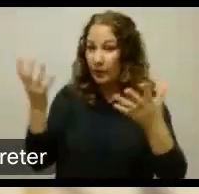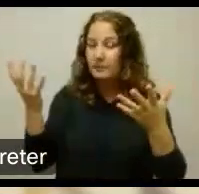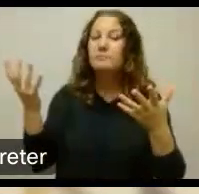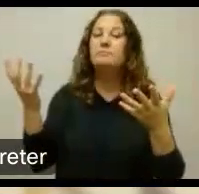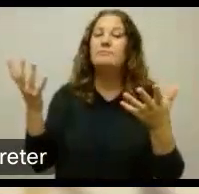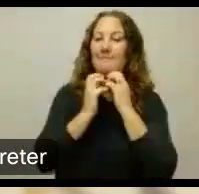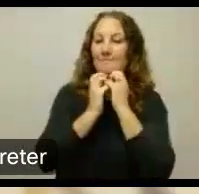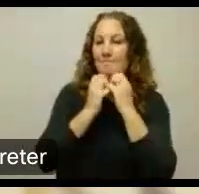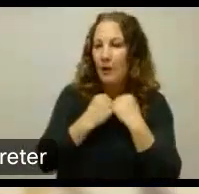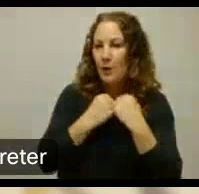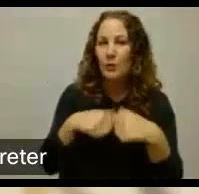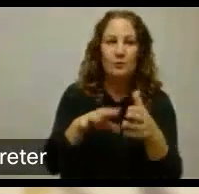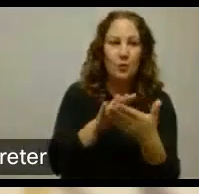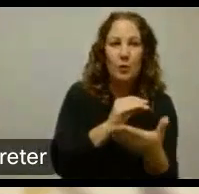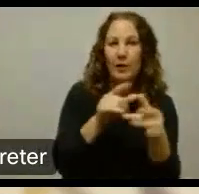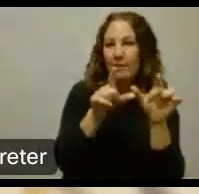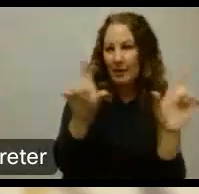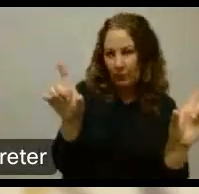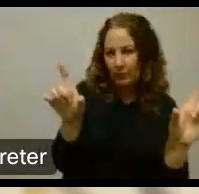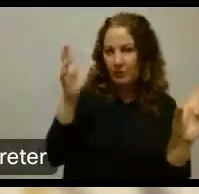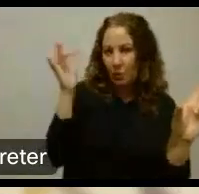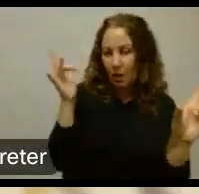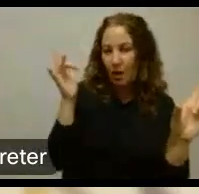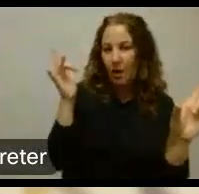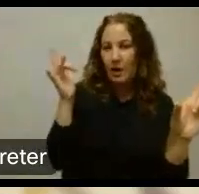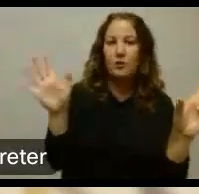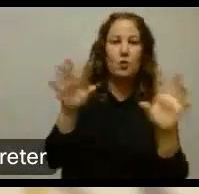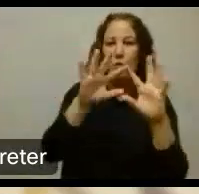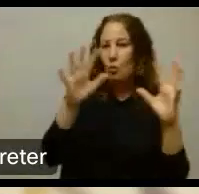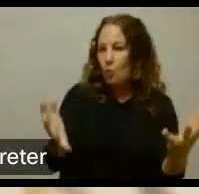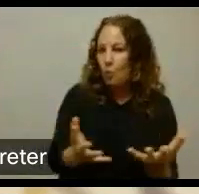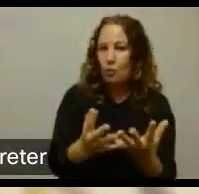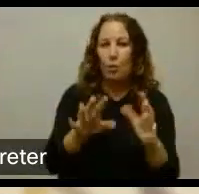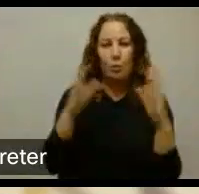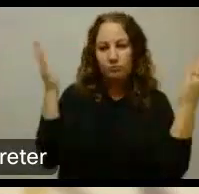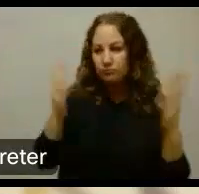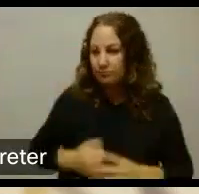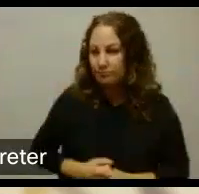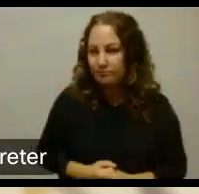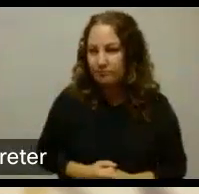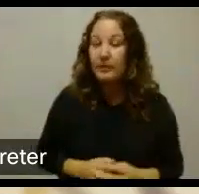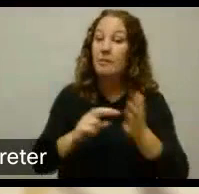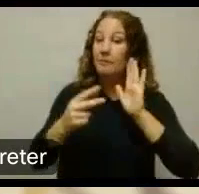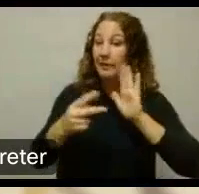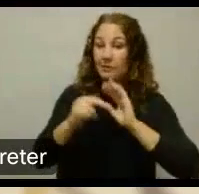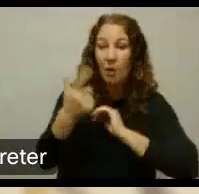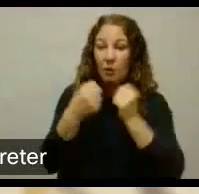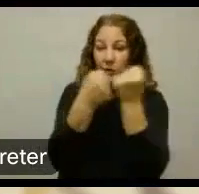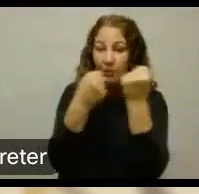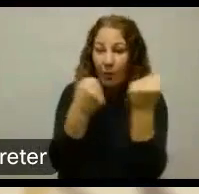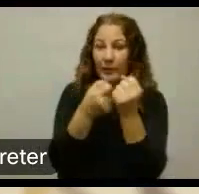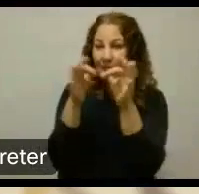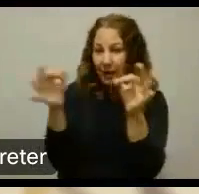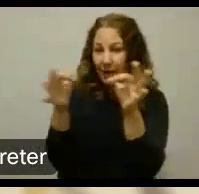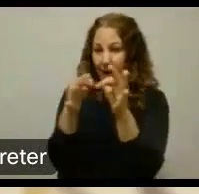the value of learning a language because it opens up your world. So now all the supporting sentences